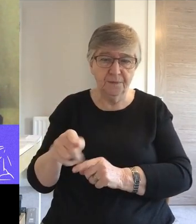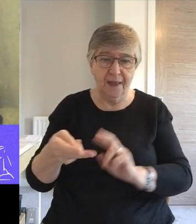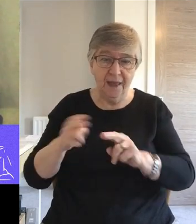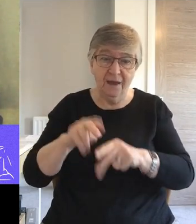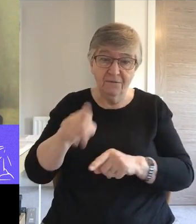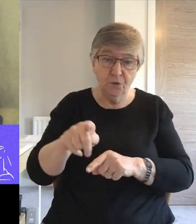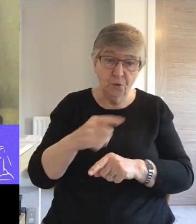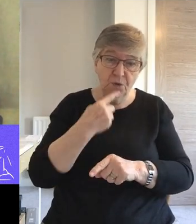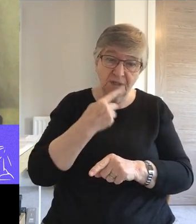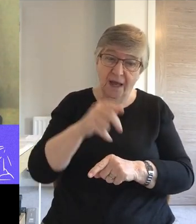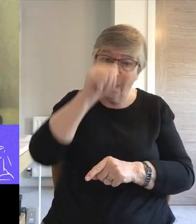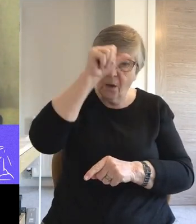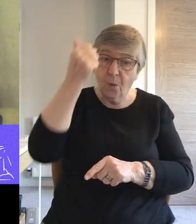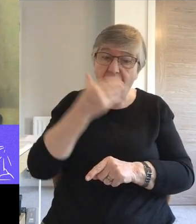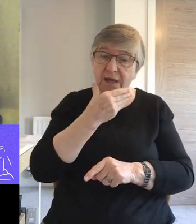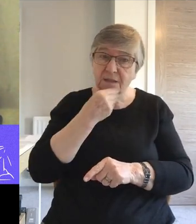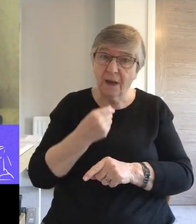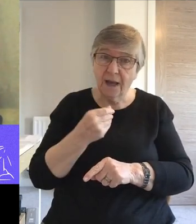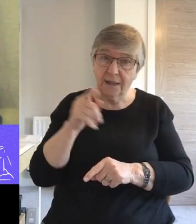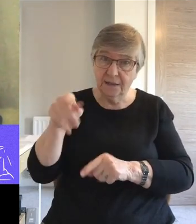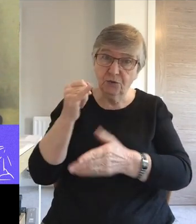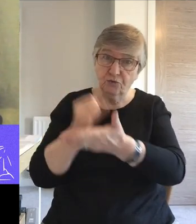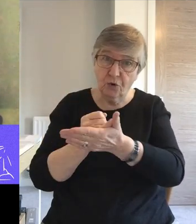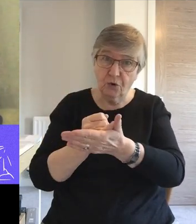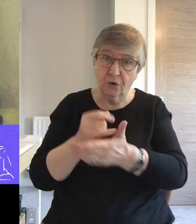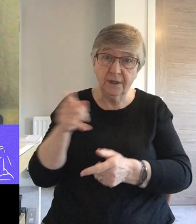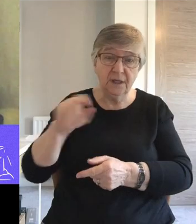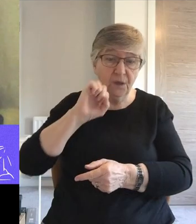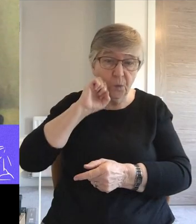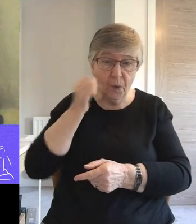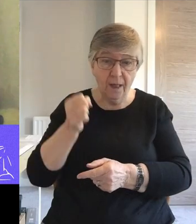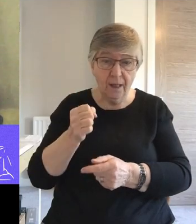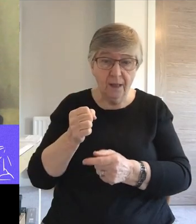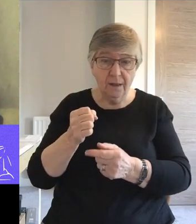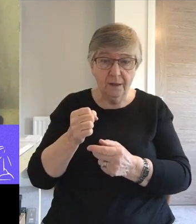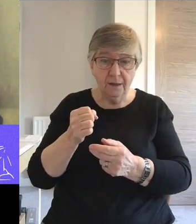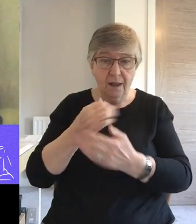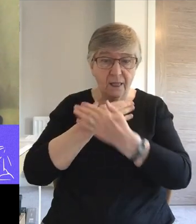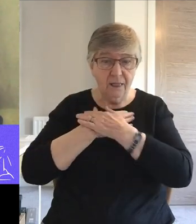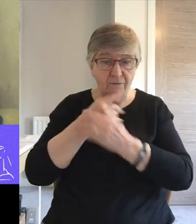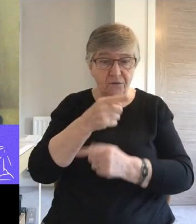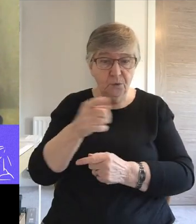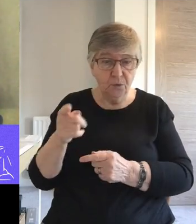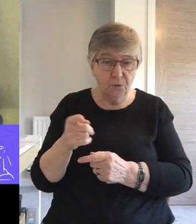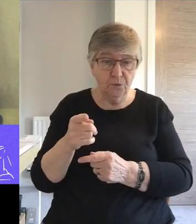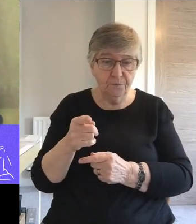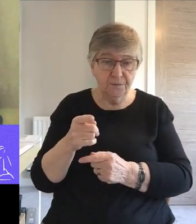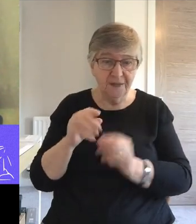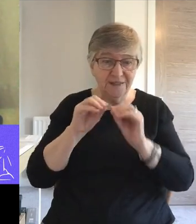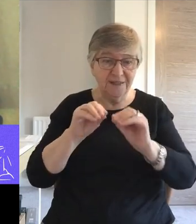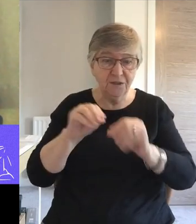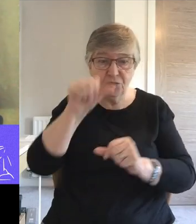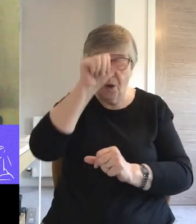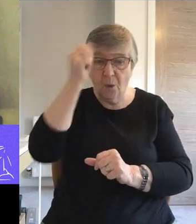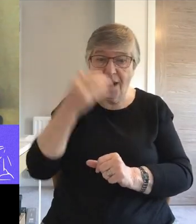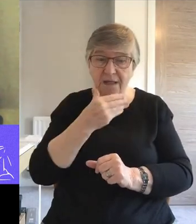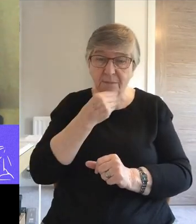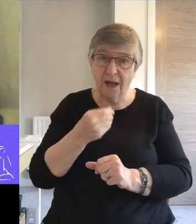But if you correct the wise, they will respect you. Anything you say to the wise will make them